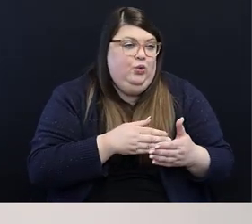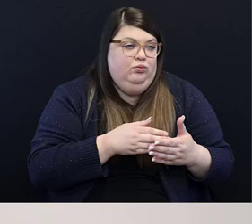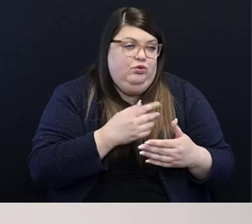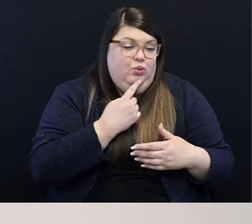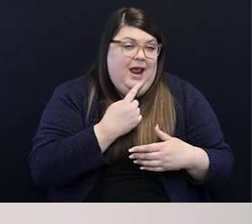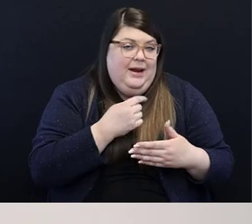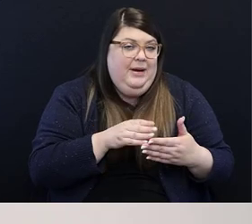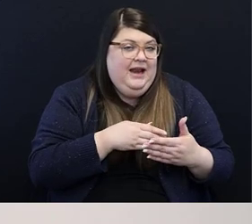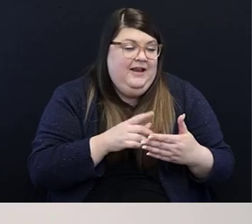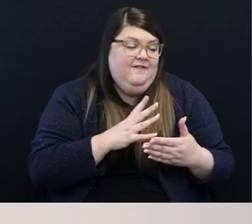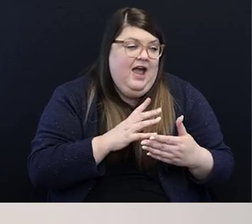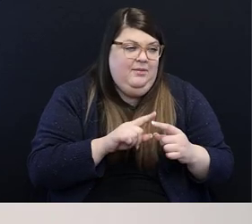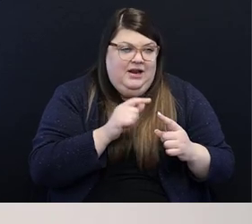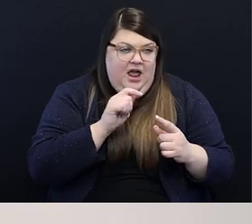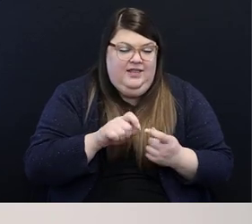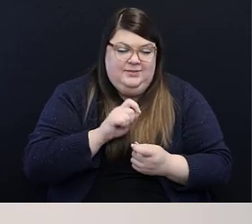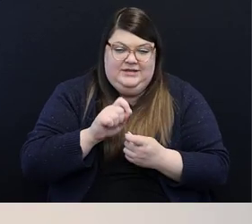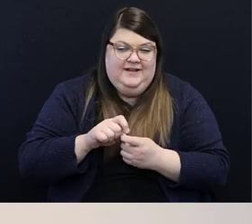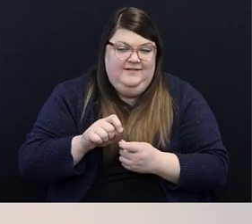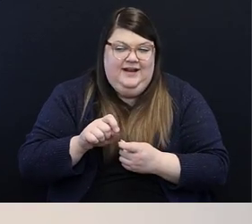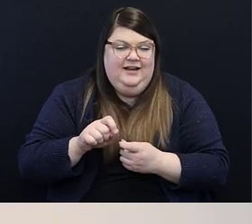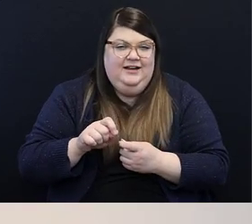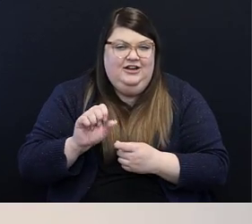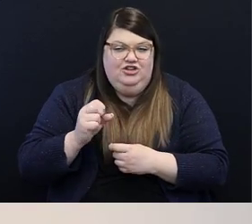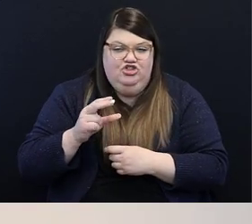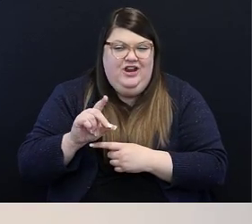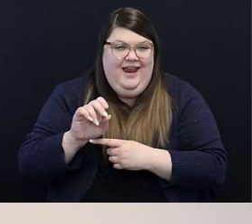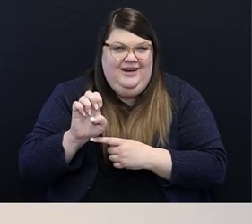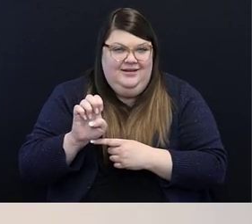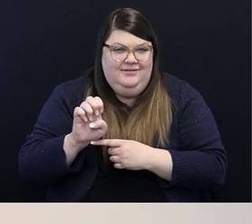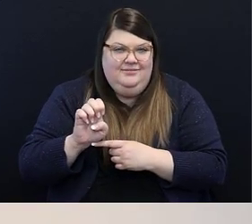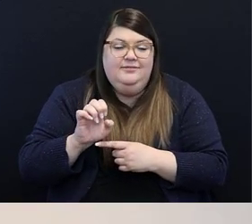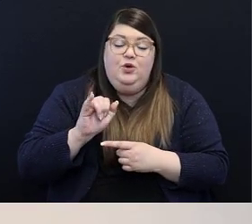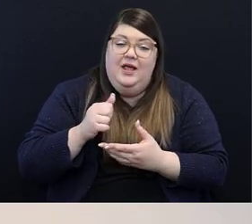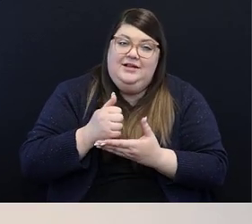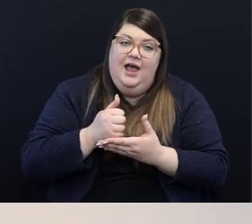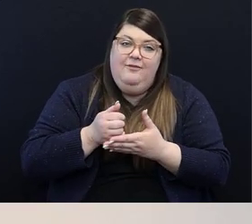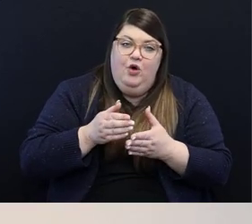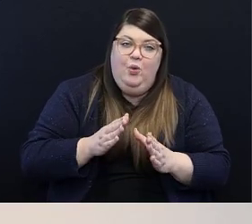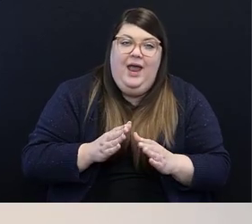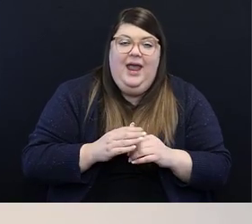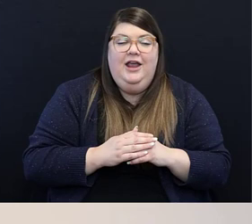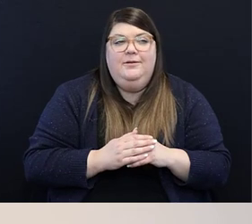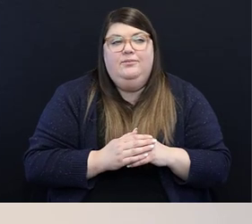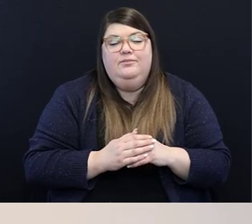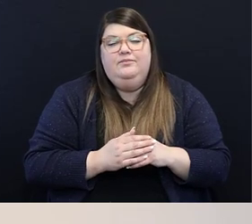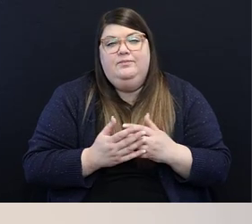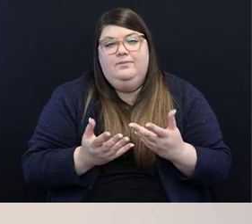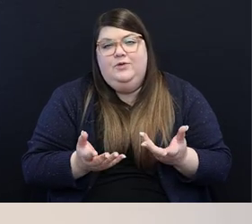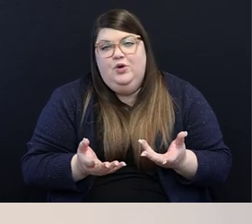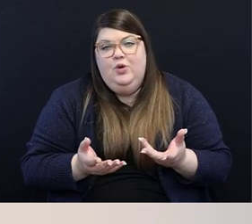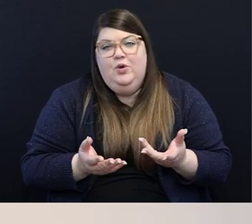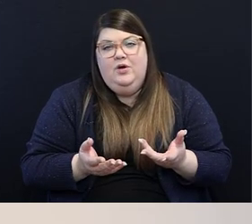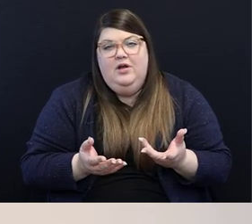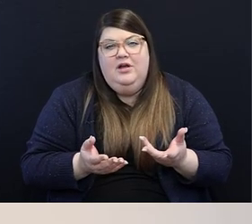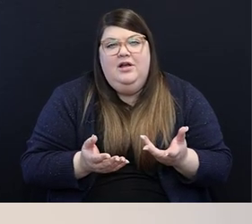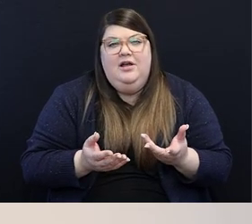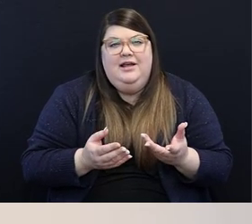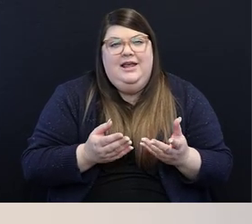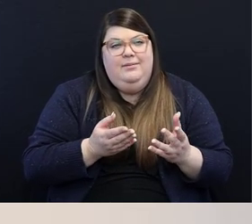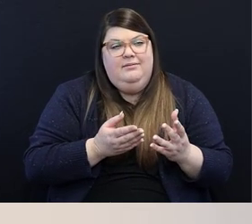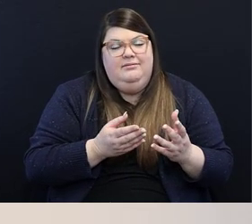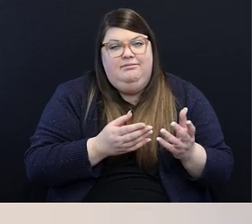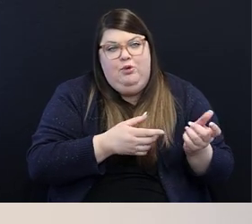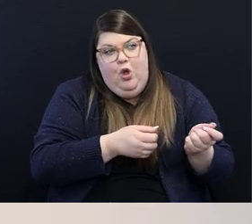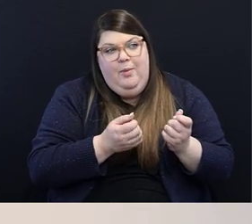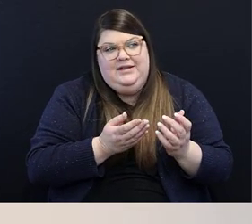this particular shade. So it's a helpful way to kind of pull myself through the work, and it